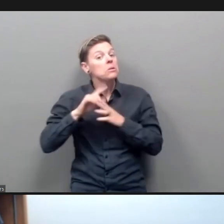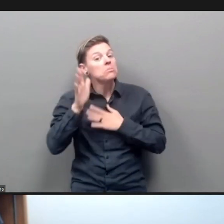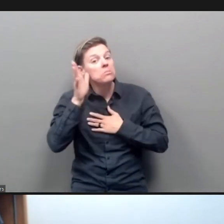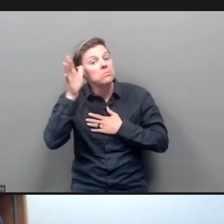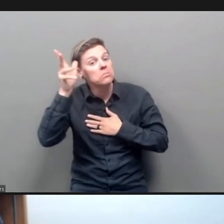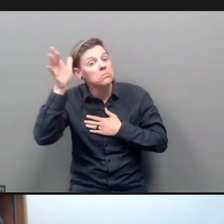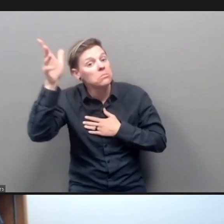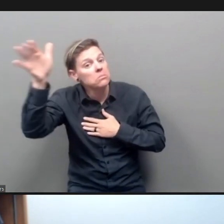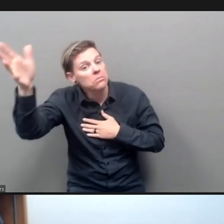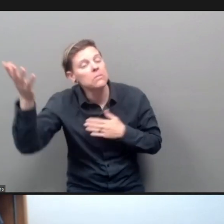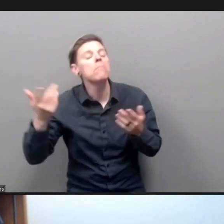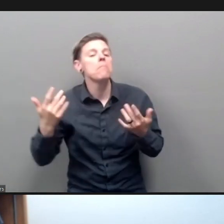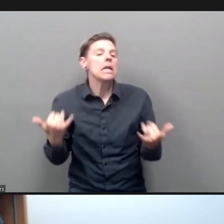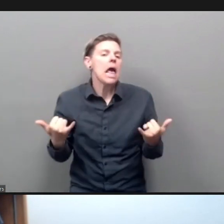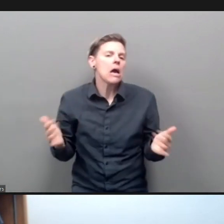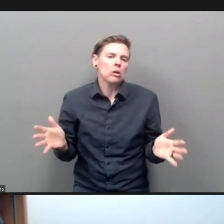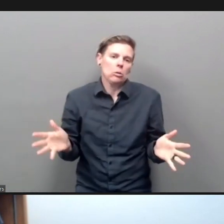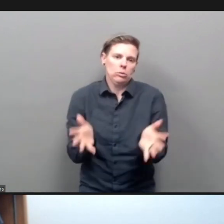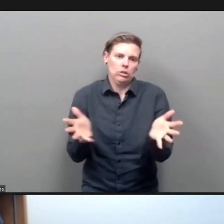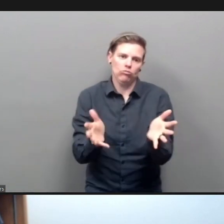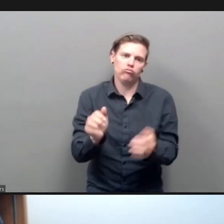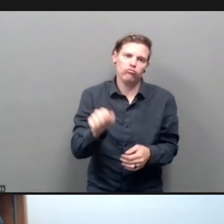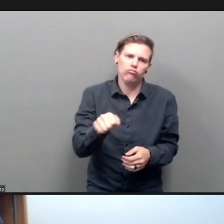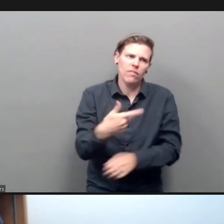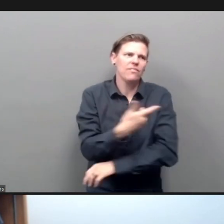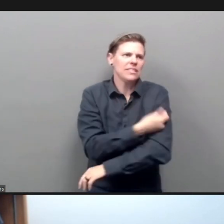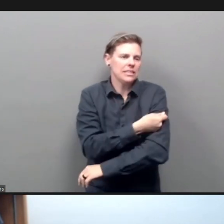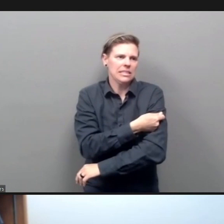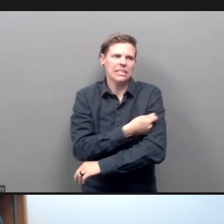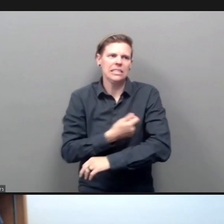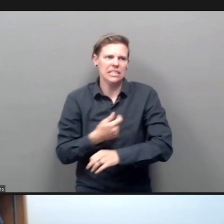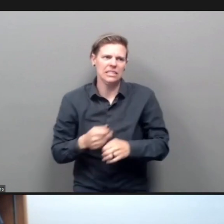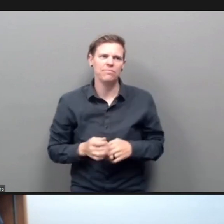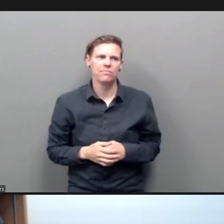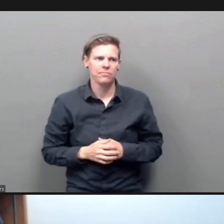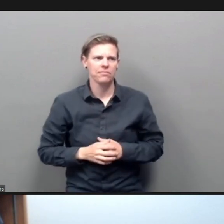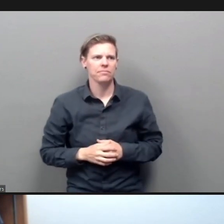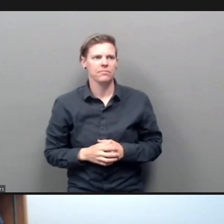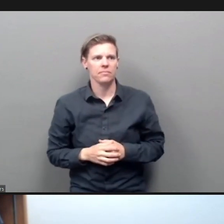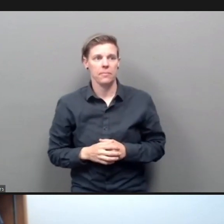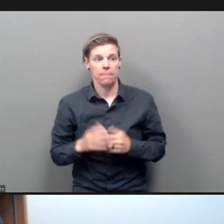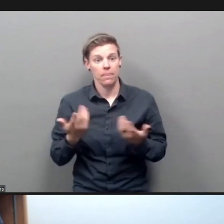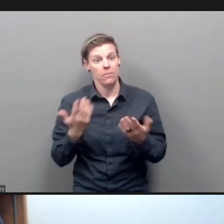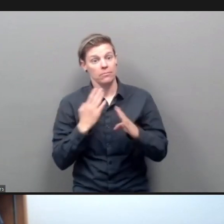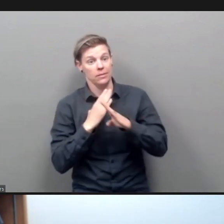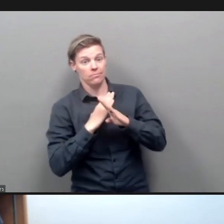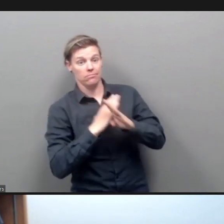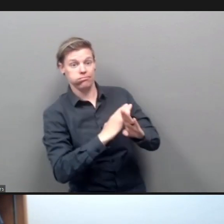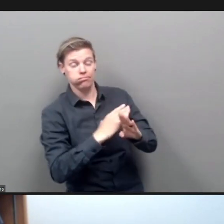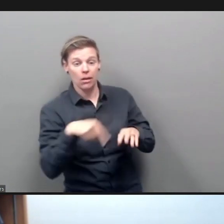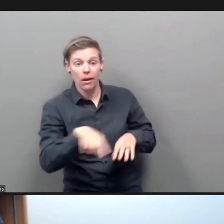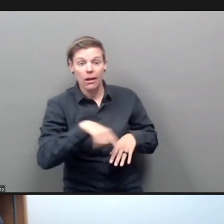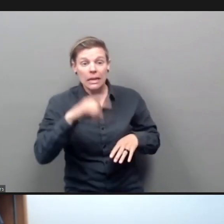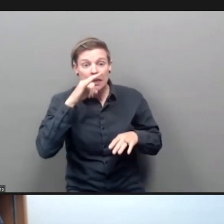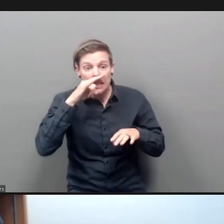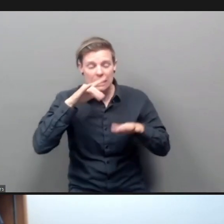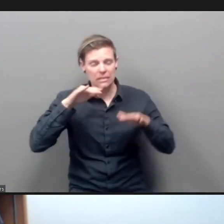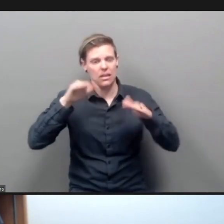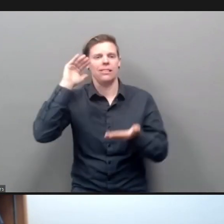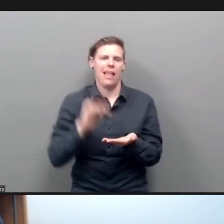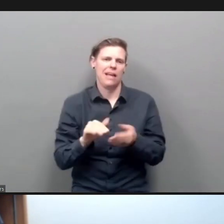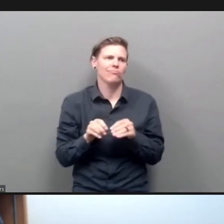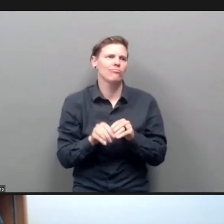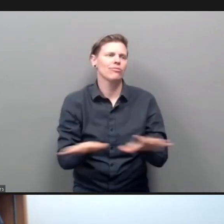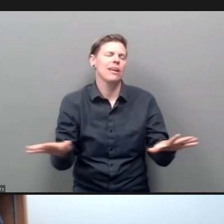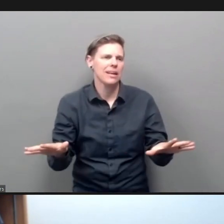suggested. It's the main way we can protect the kids and prevent the spread, like, you know, Dr. Ross shared, you know, Christine, like there's